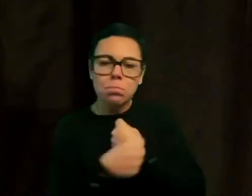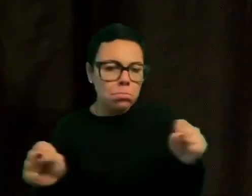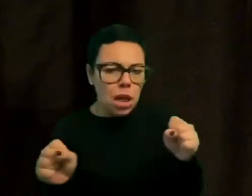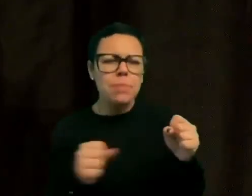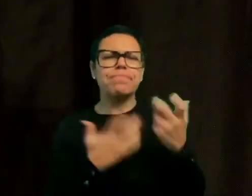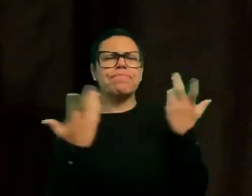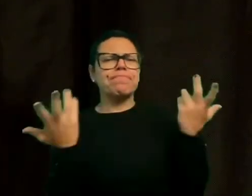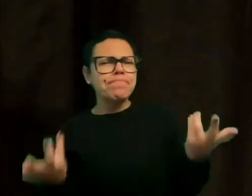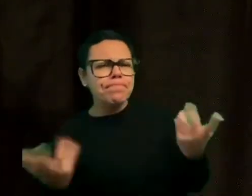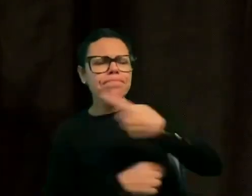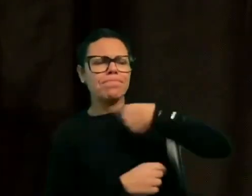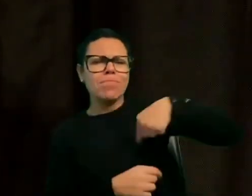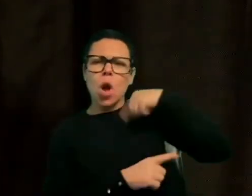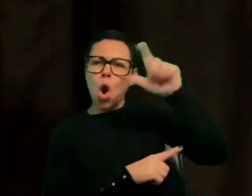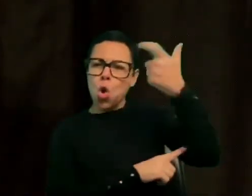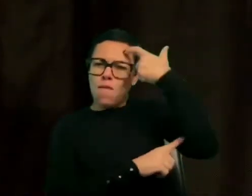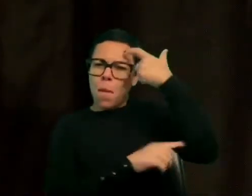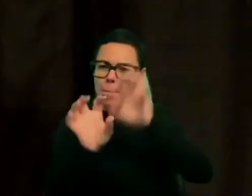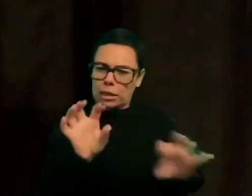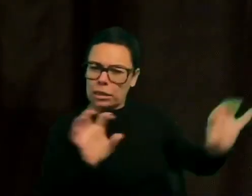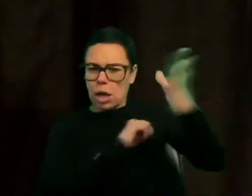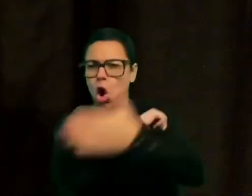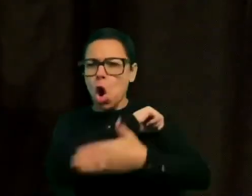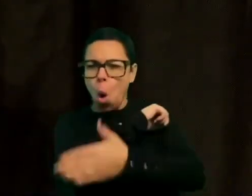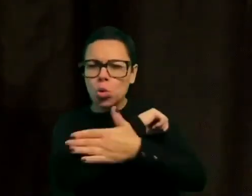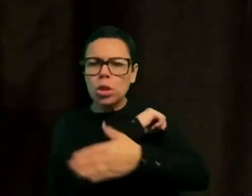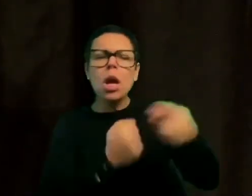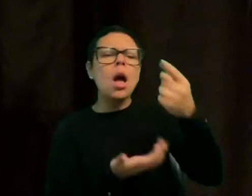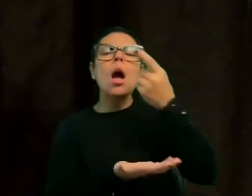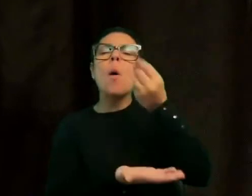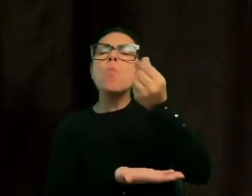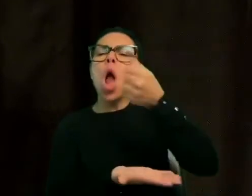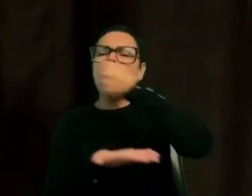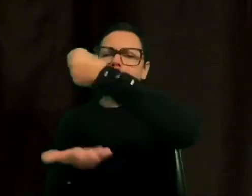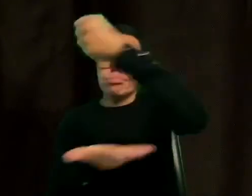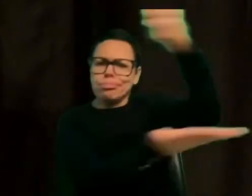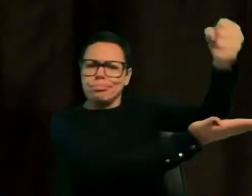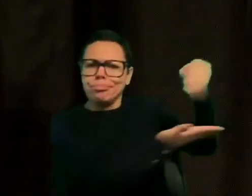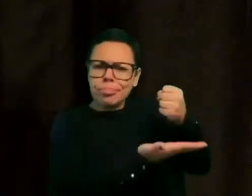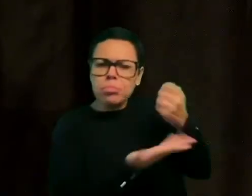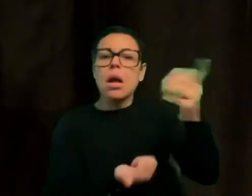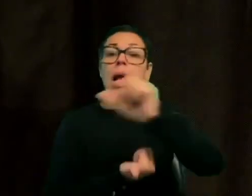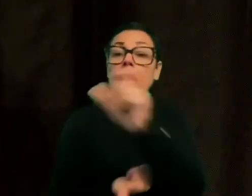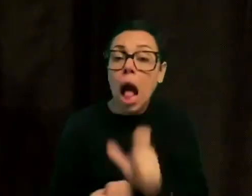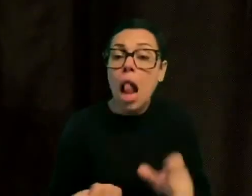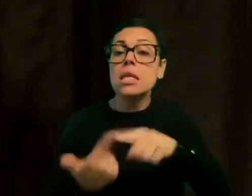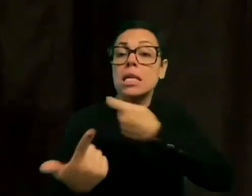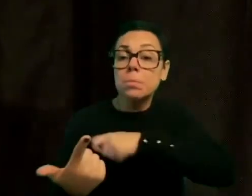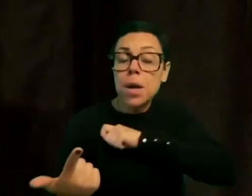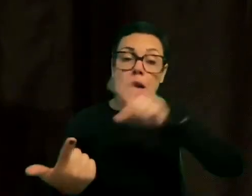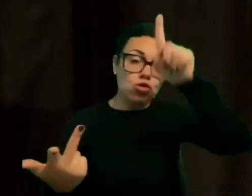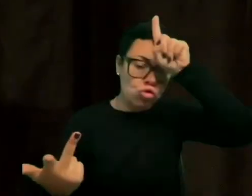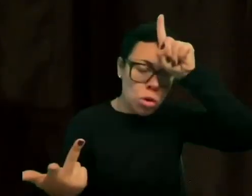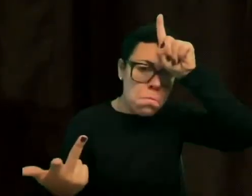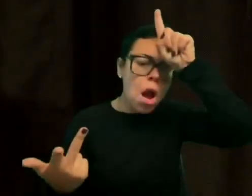being spent. And we looked at Italy, Spain, and Germany, and we are seeing that 80% of that money goes into male